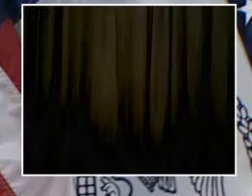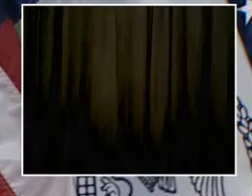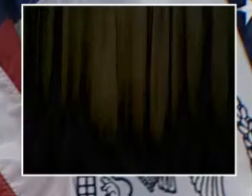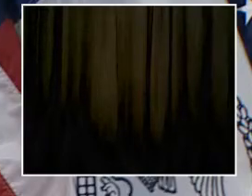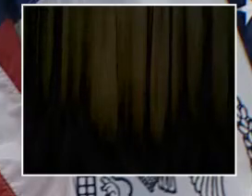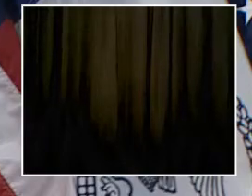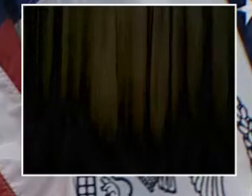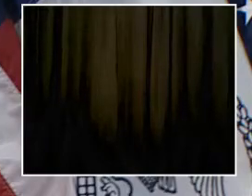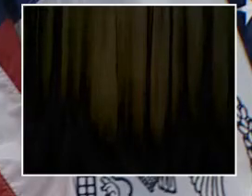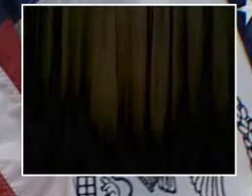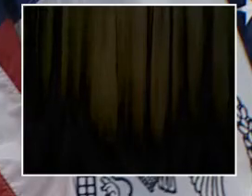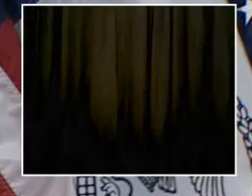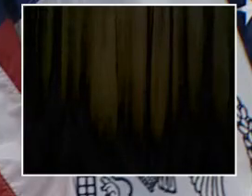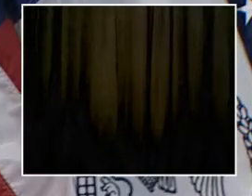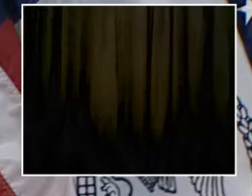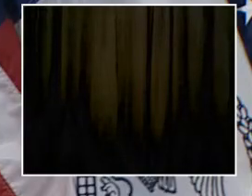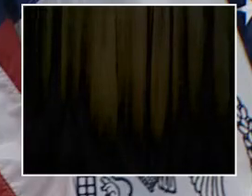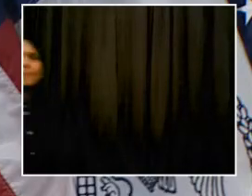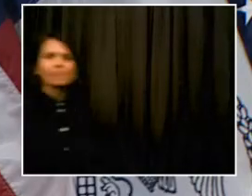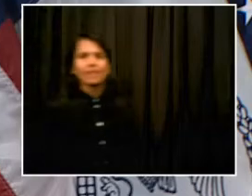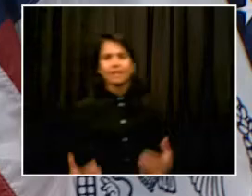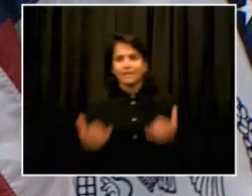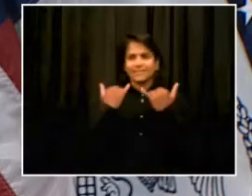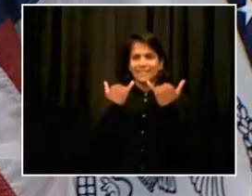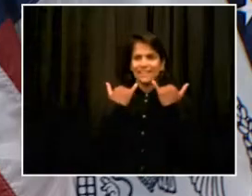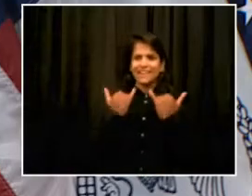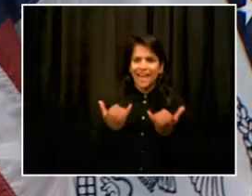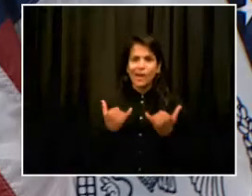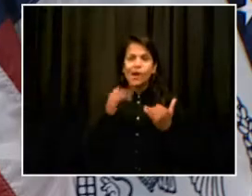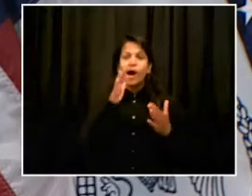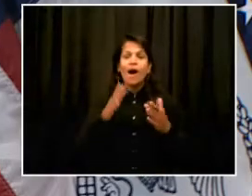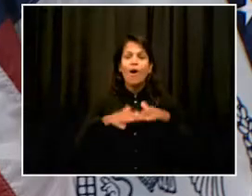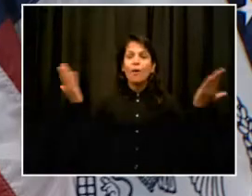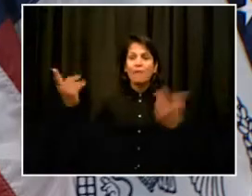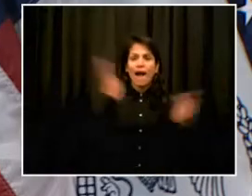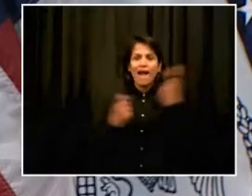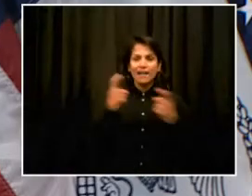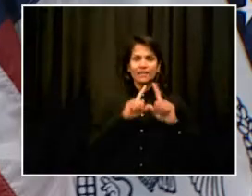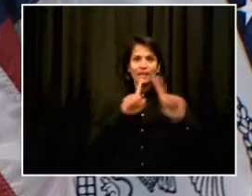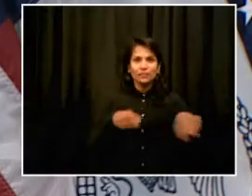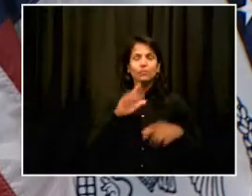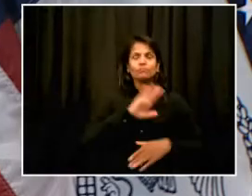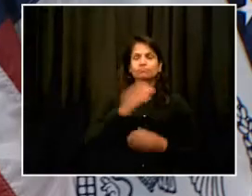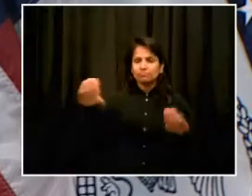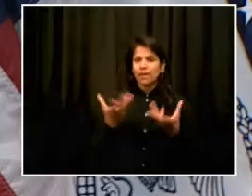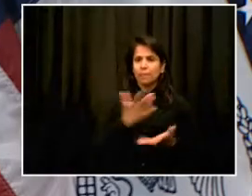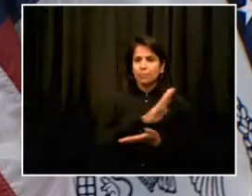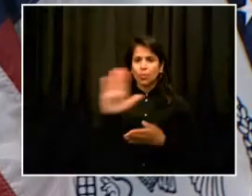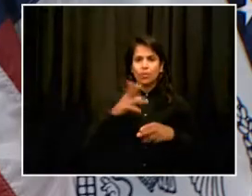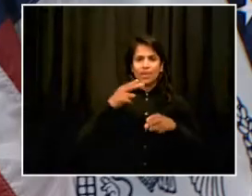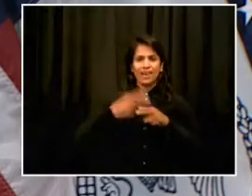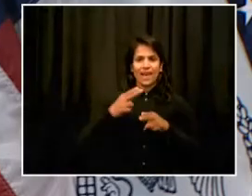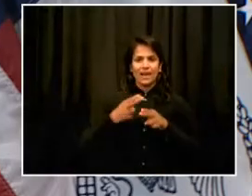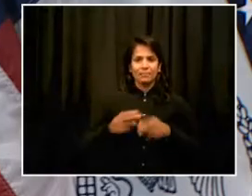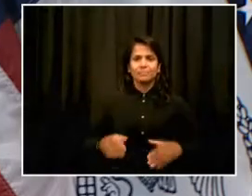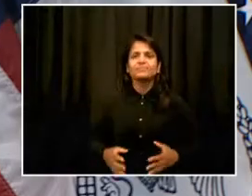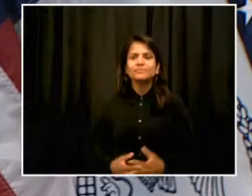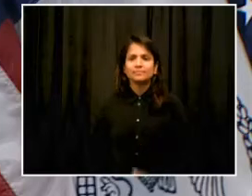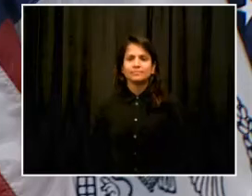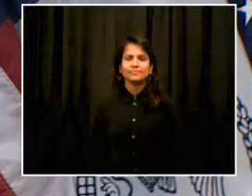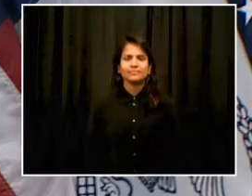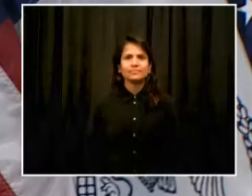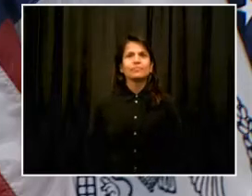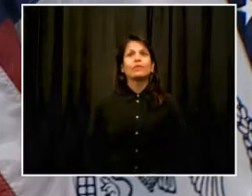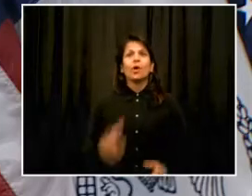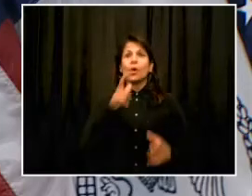colleagues in the media, and please let me know the name and outlet of each journalist. Hi all. We have with us here today